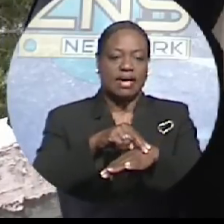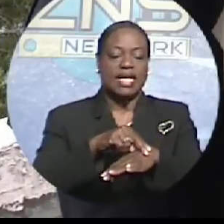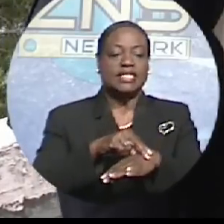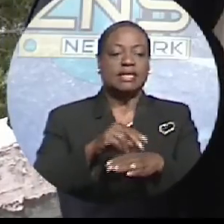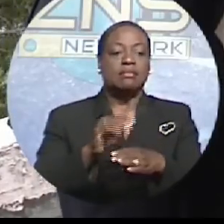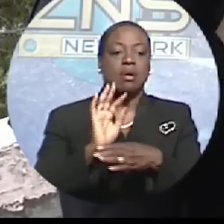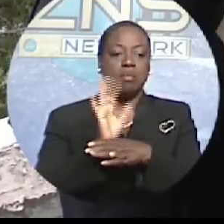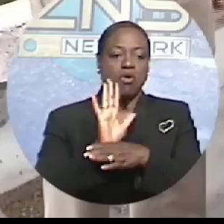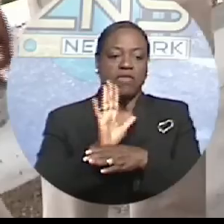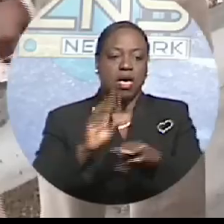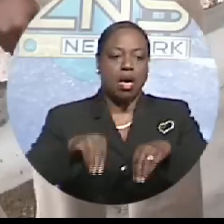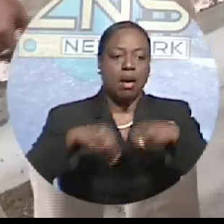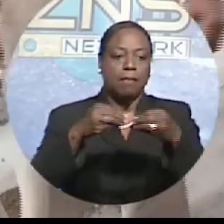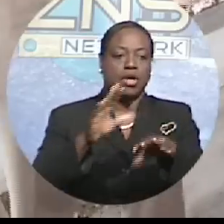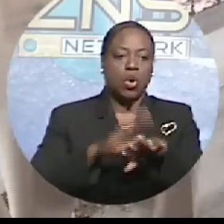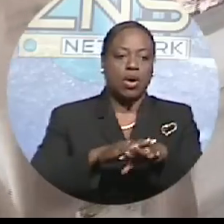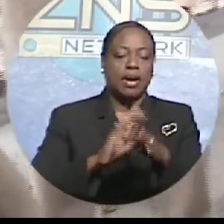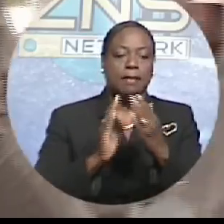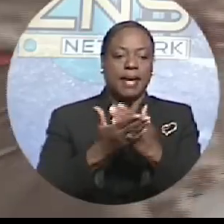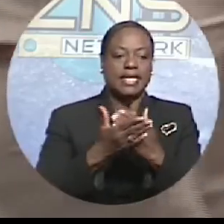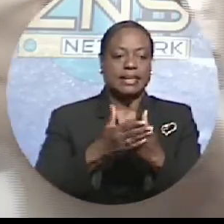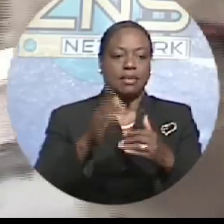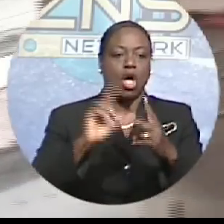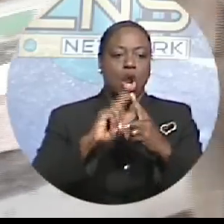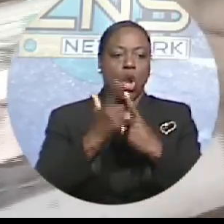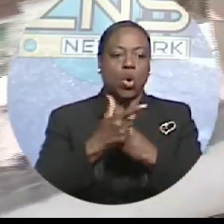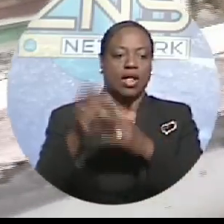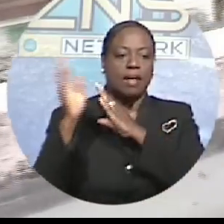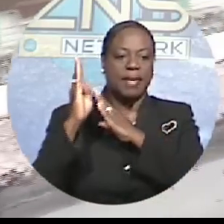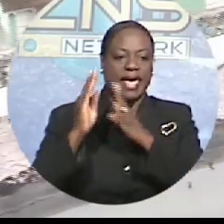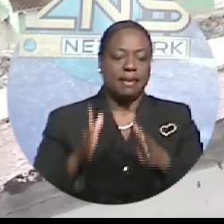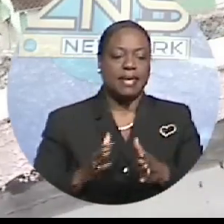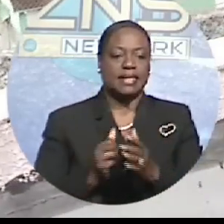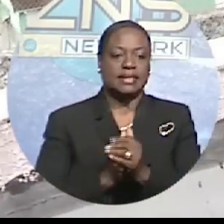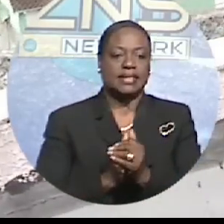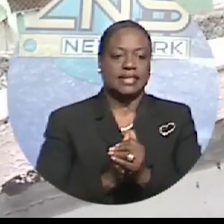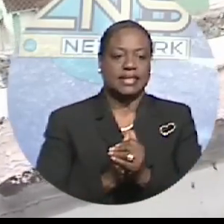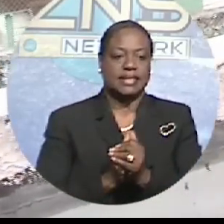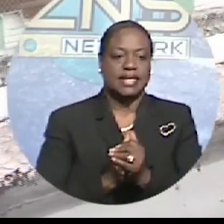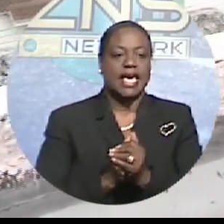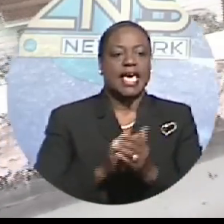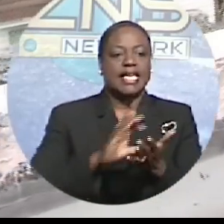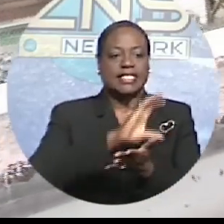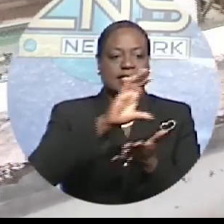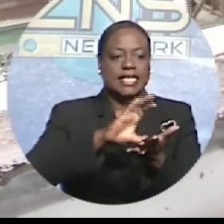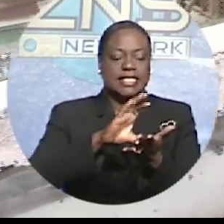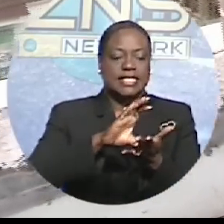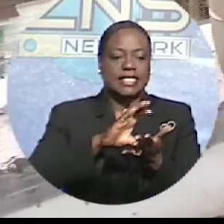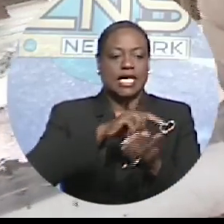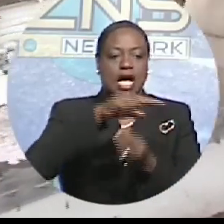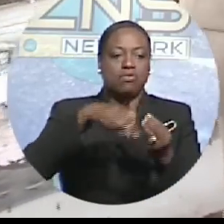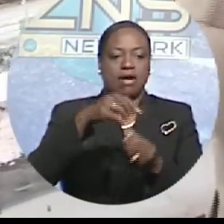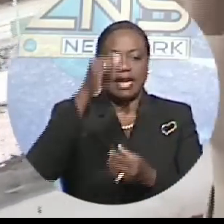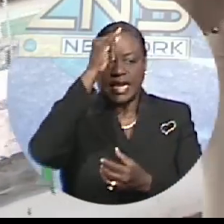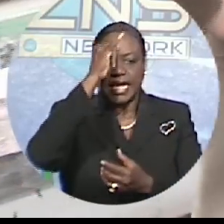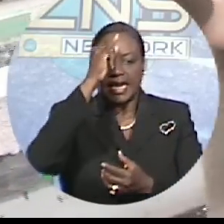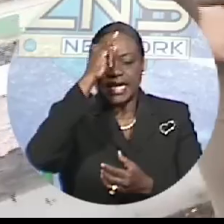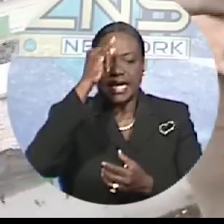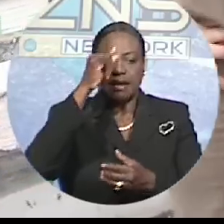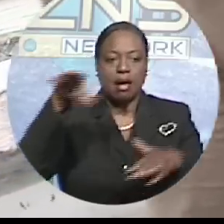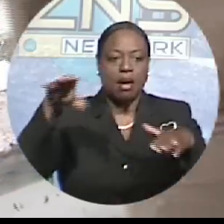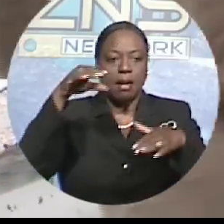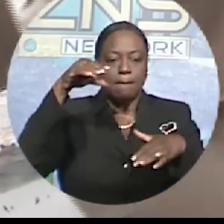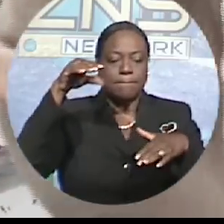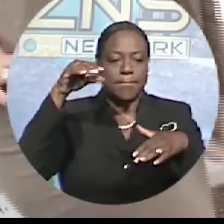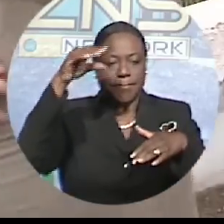and filmmakers. The play chronicles the lives of an interesting bunch of individuals and centers around an Indian bride and Bahamian groom. Needless